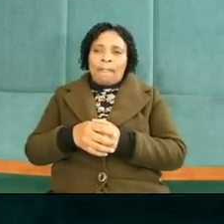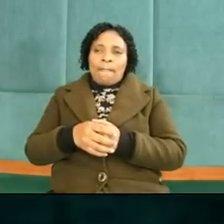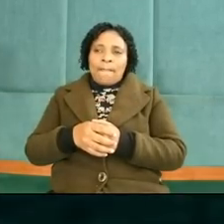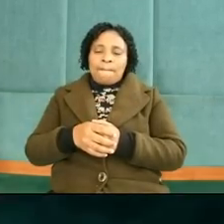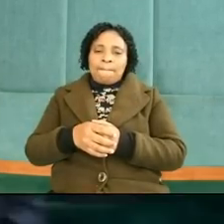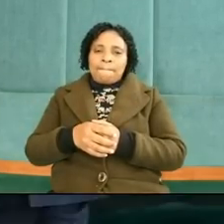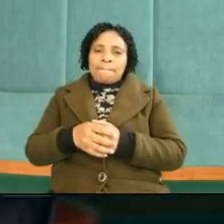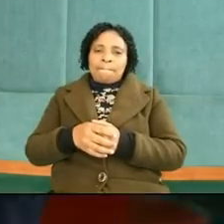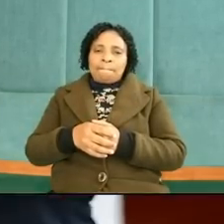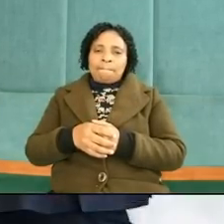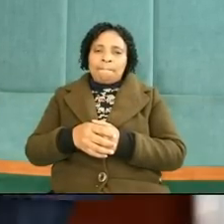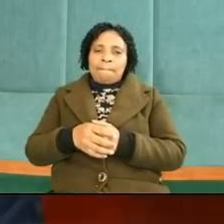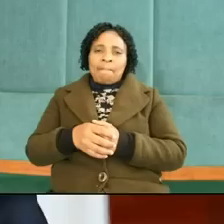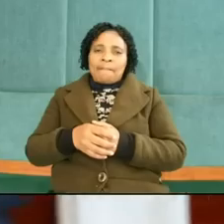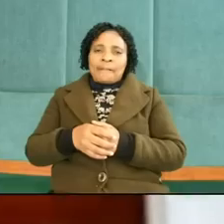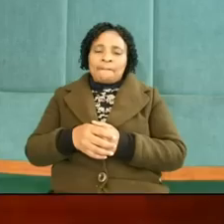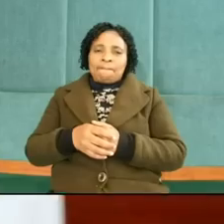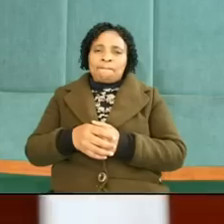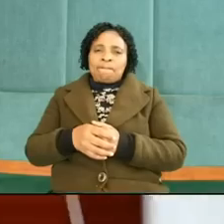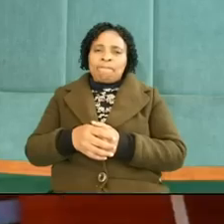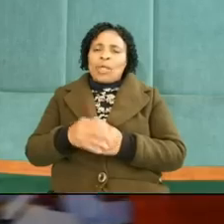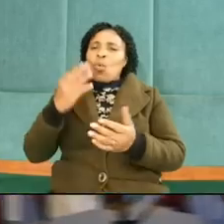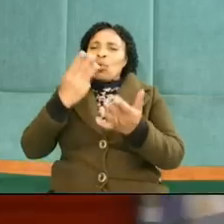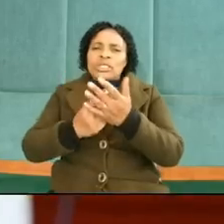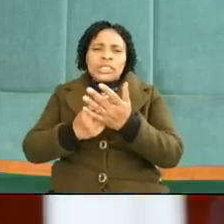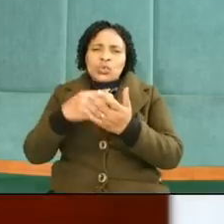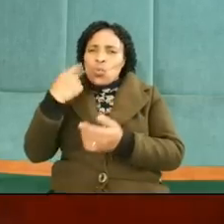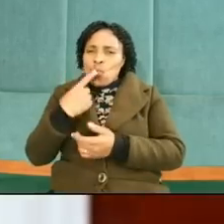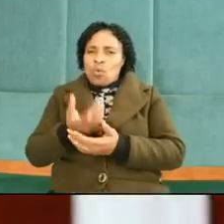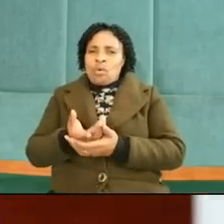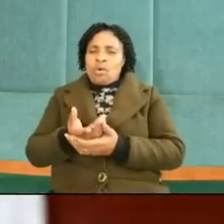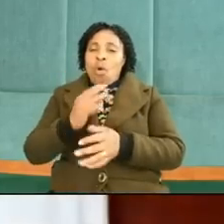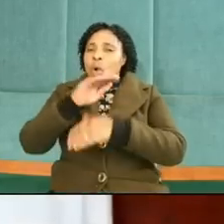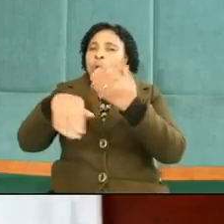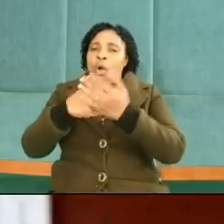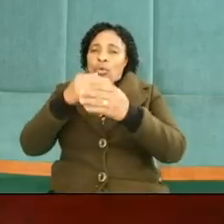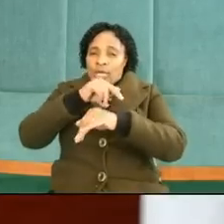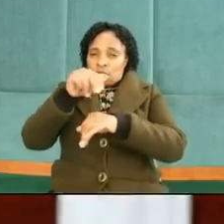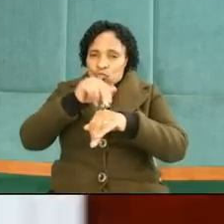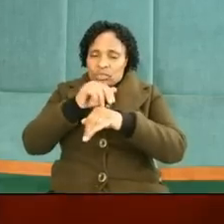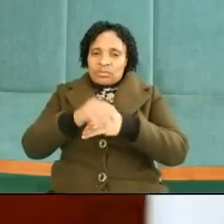As a witness. To a witness to who? All nations.